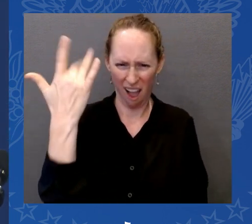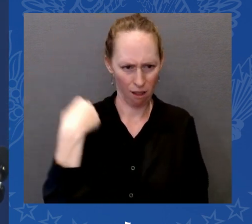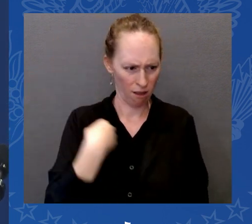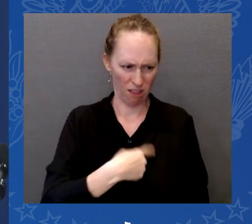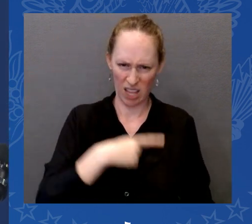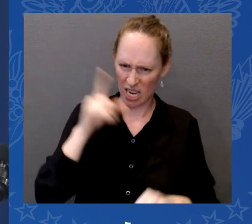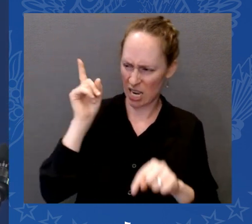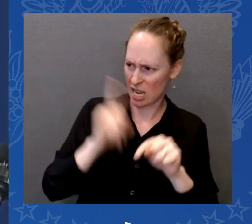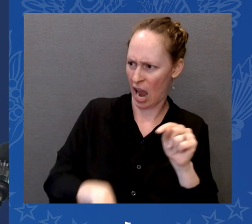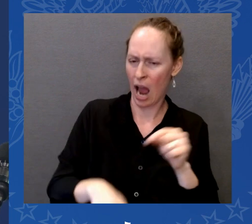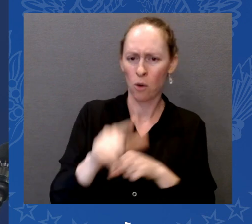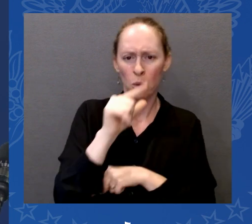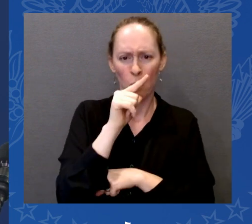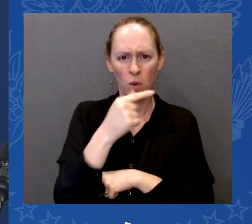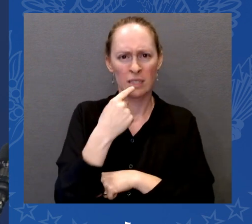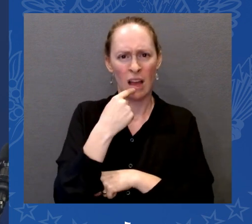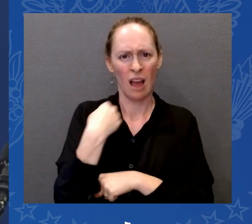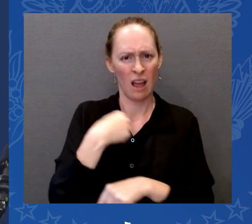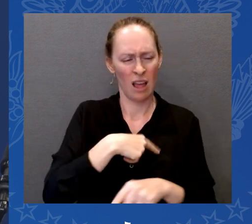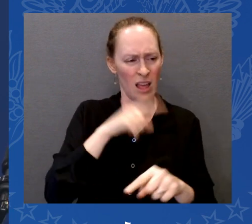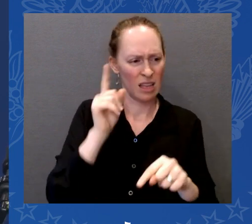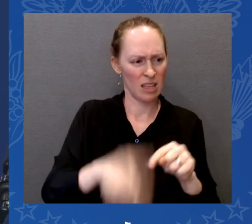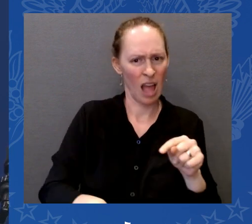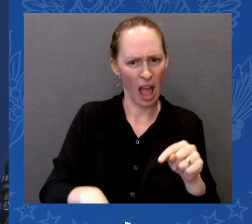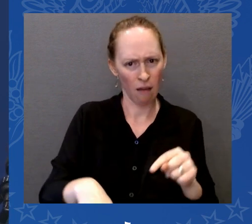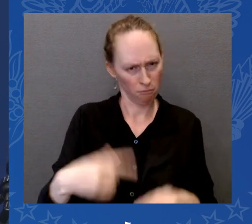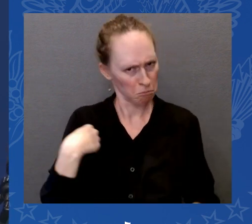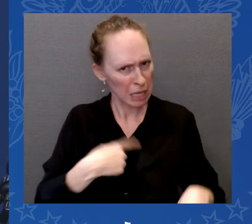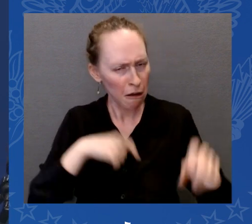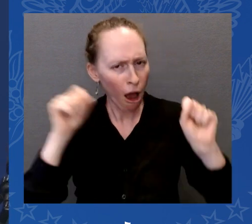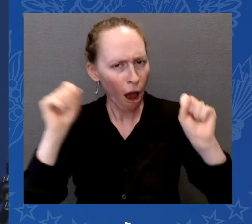it sincerely. Where in the hell is it written